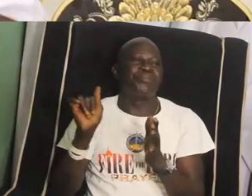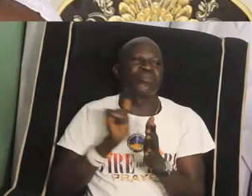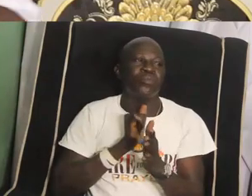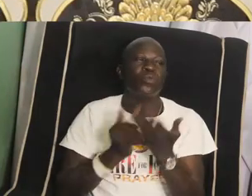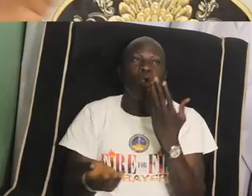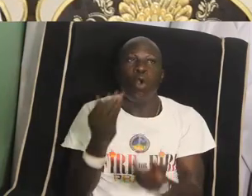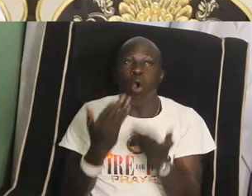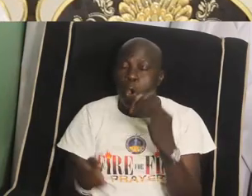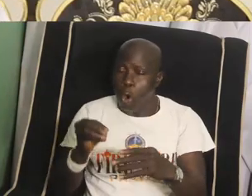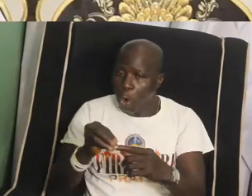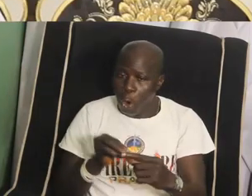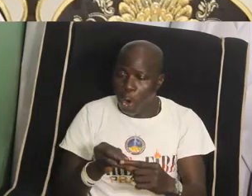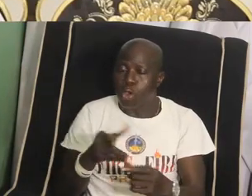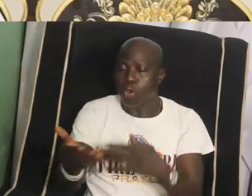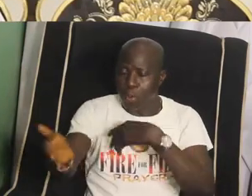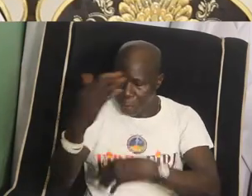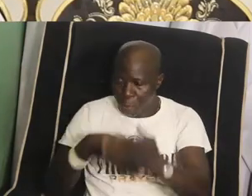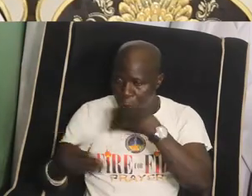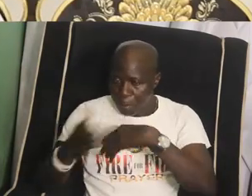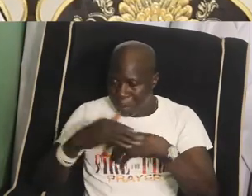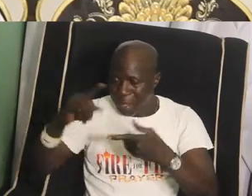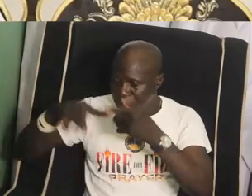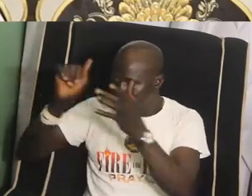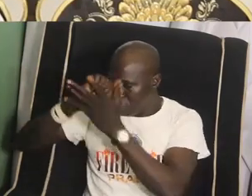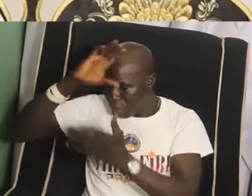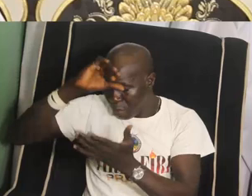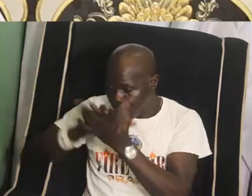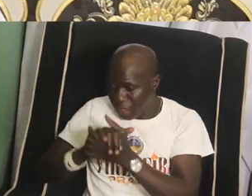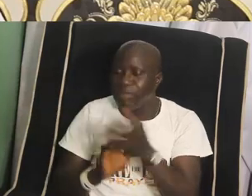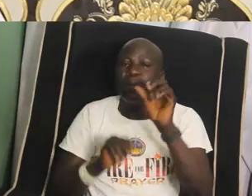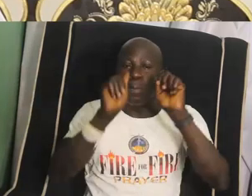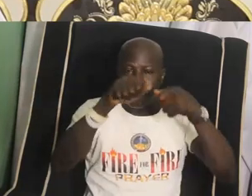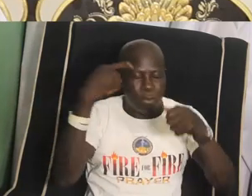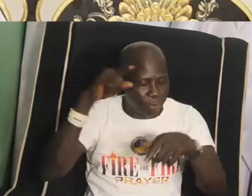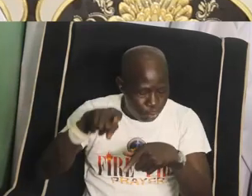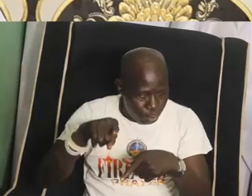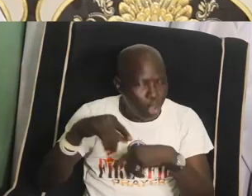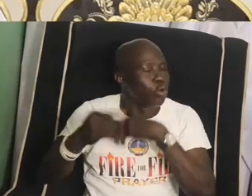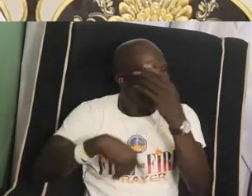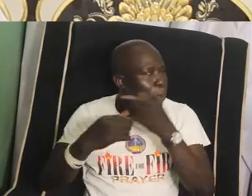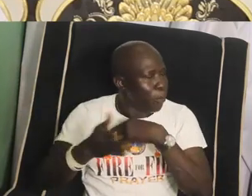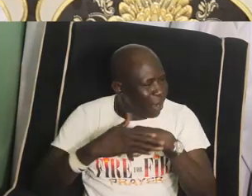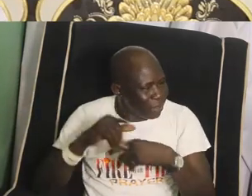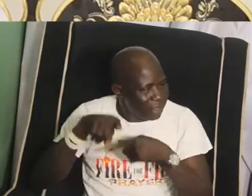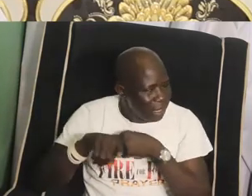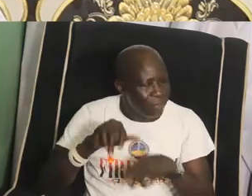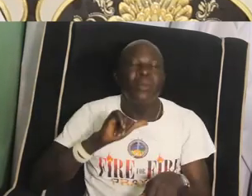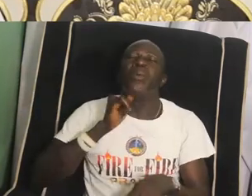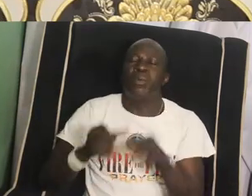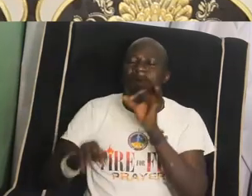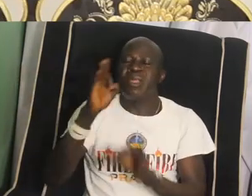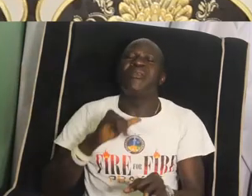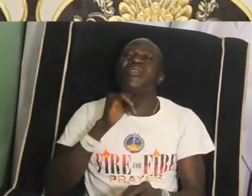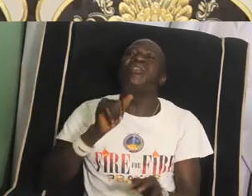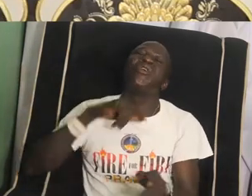da ko pada si ile oko yen is either you go back to your husband if it's possible pada si be go back there sugbon to ba pada si be